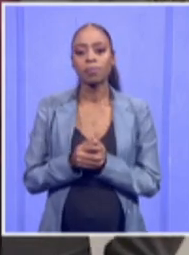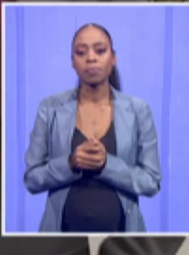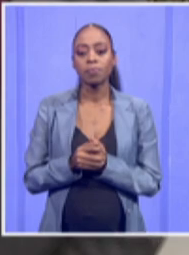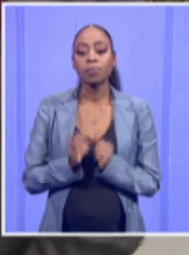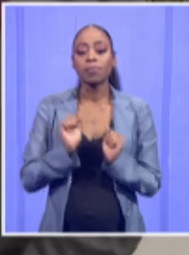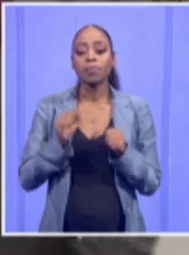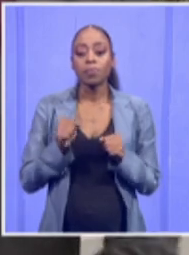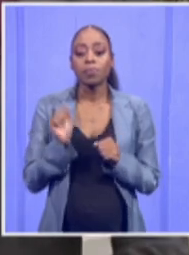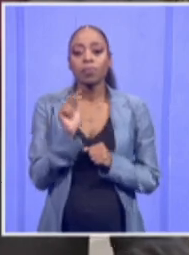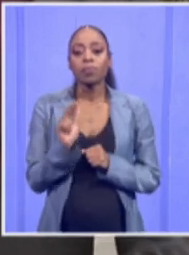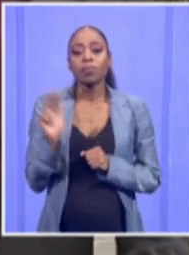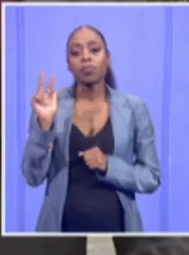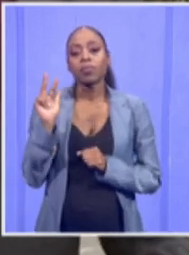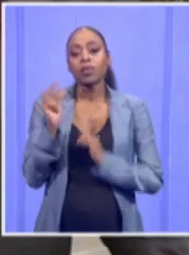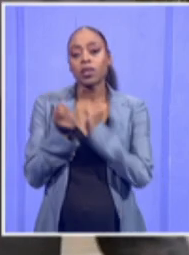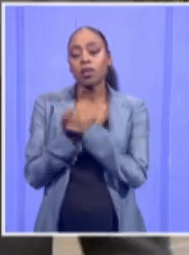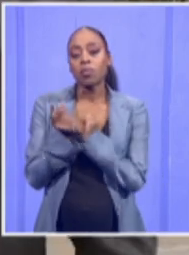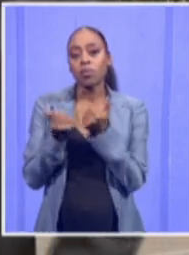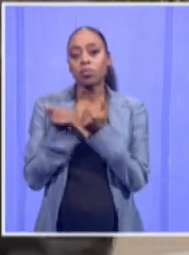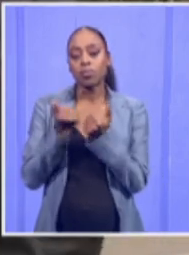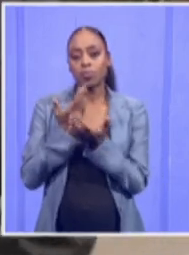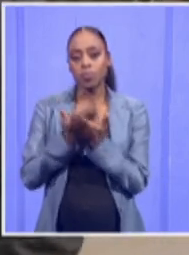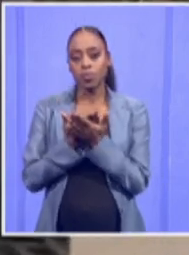would be pledges made